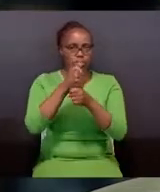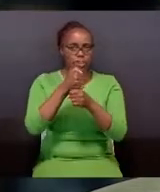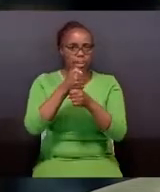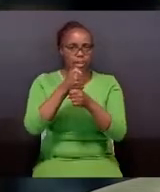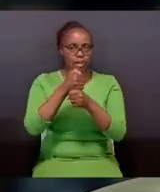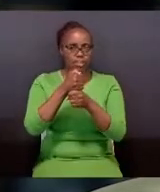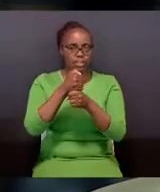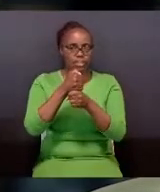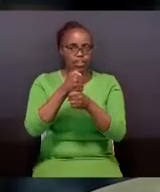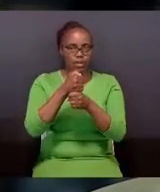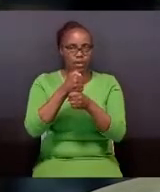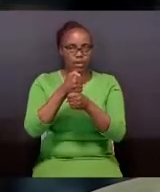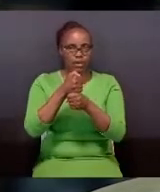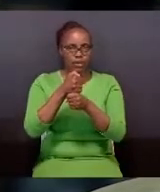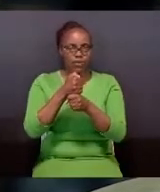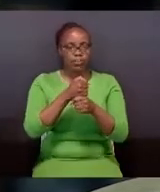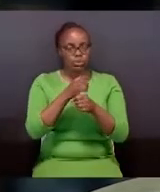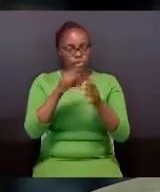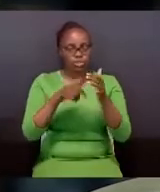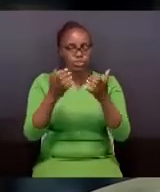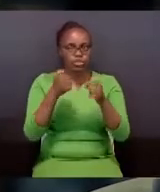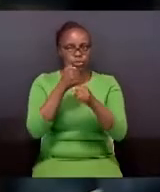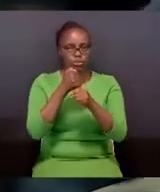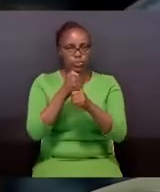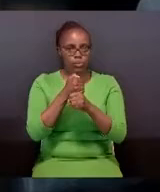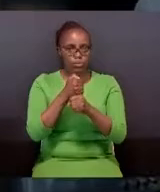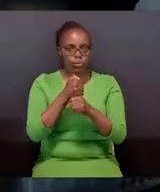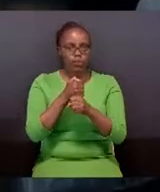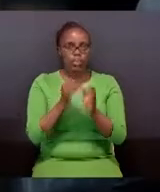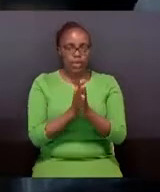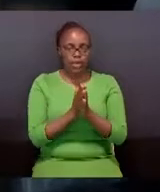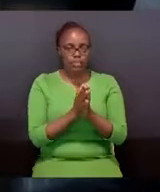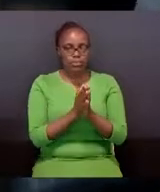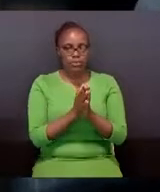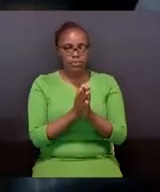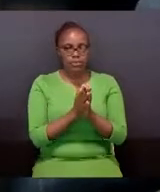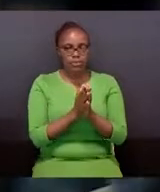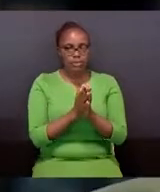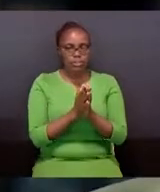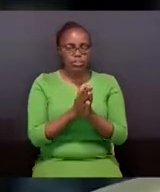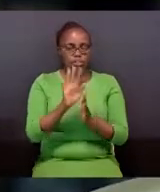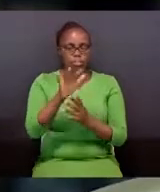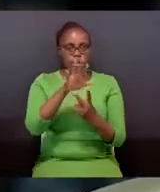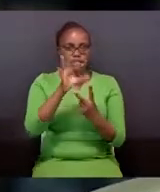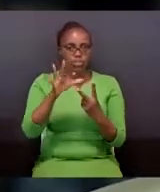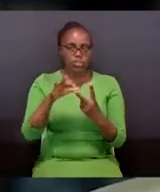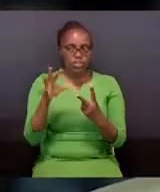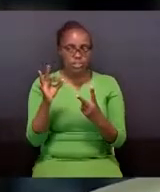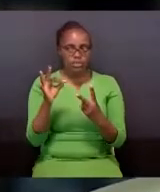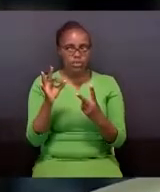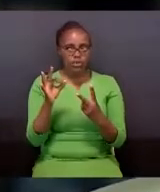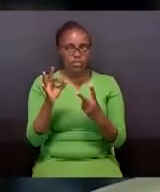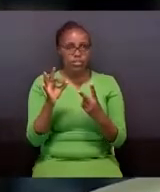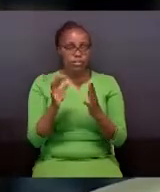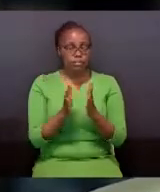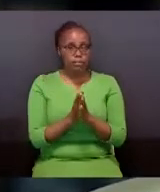originates from that kind of thinking, being conscious of your choices and what you want to be,